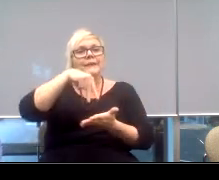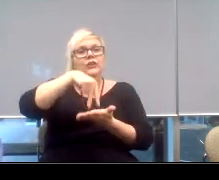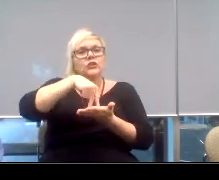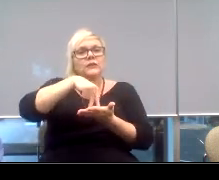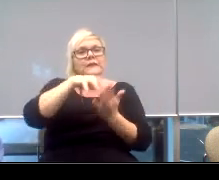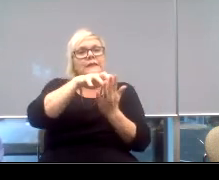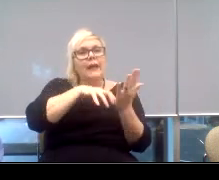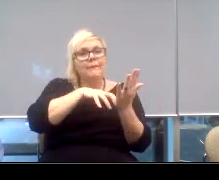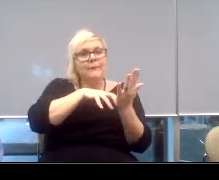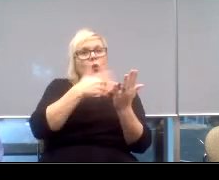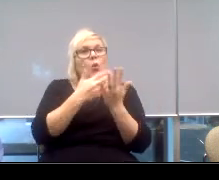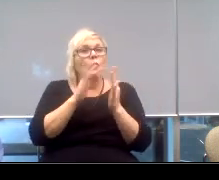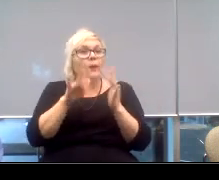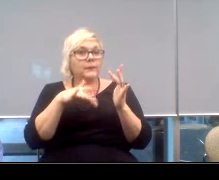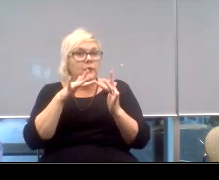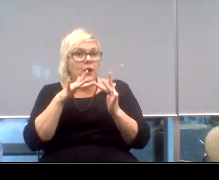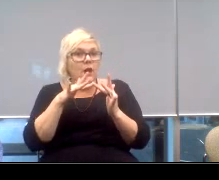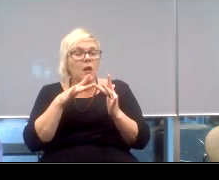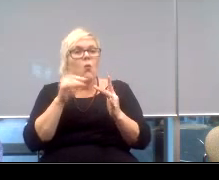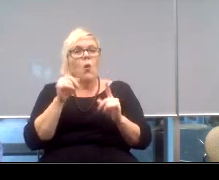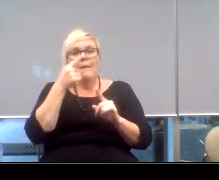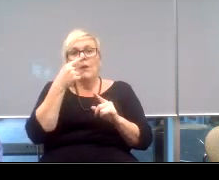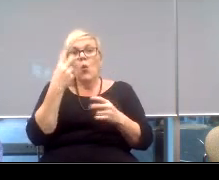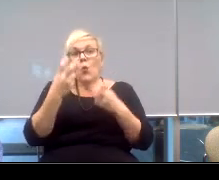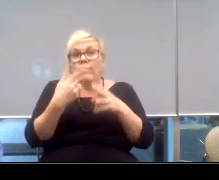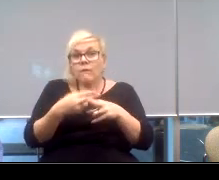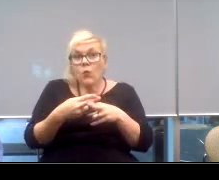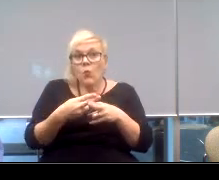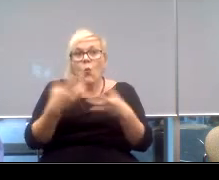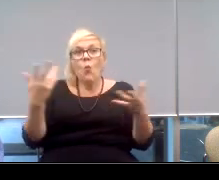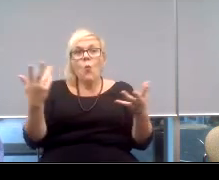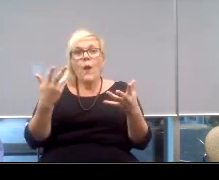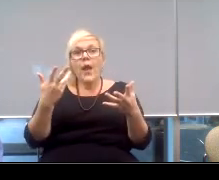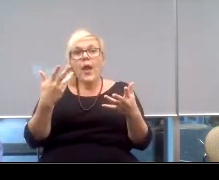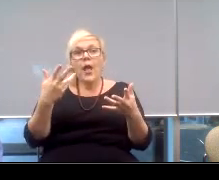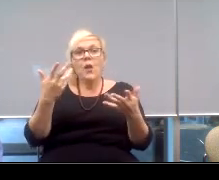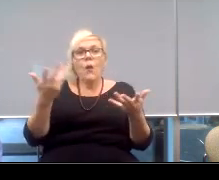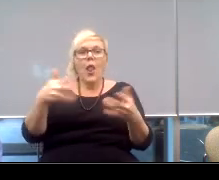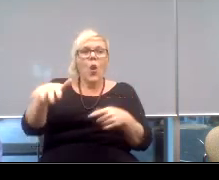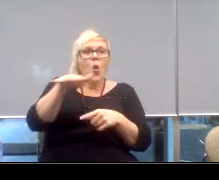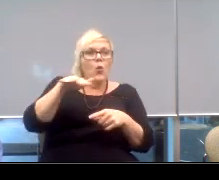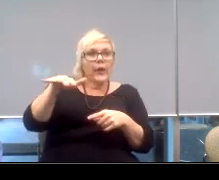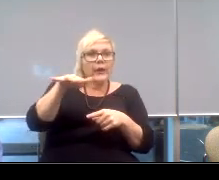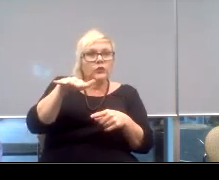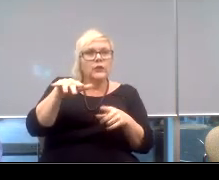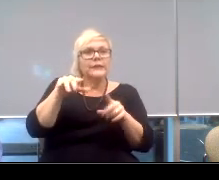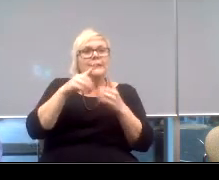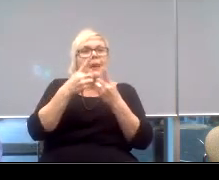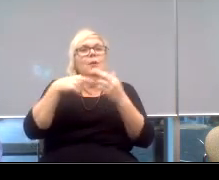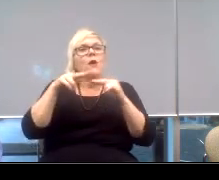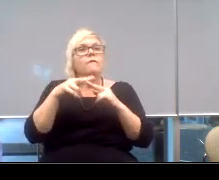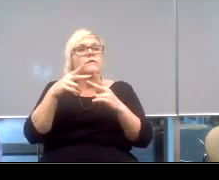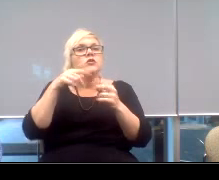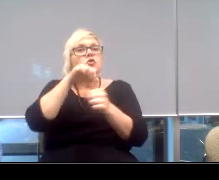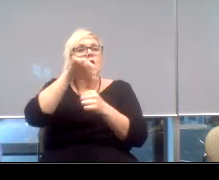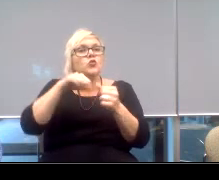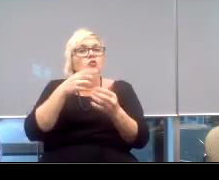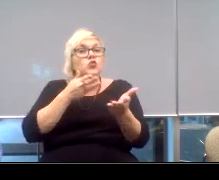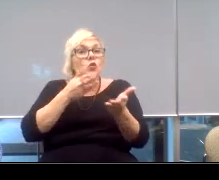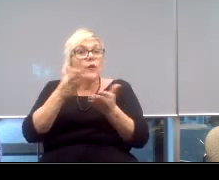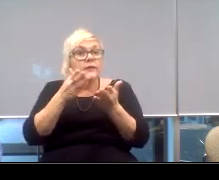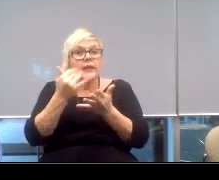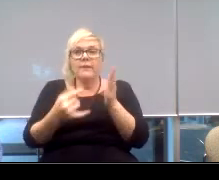products participants would be looking for, where they're located and so forth. The Department of Social Services is the responsible body for